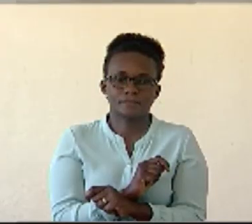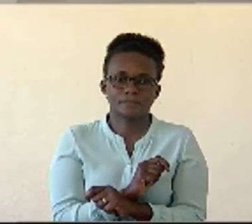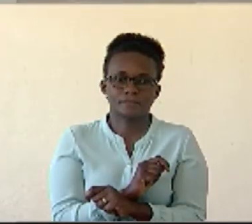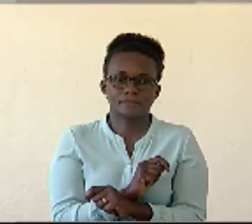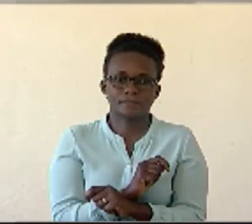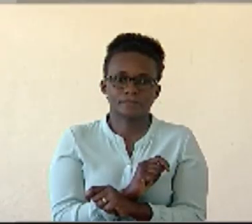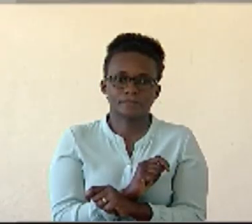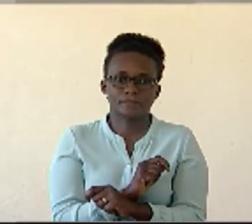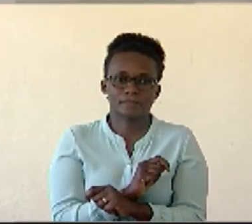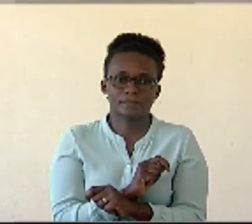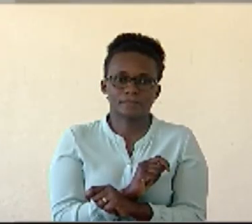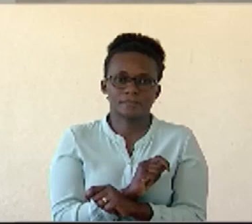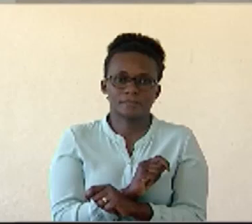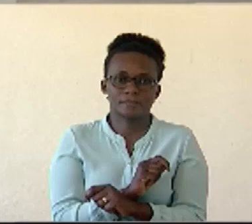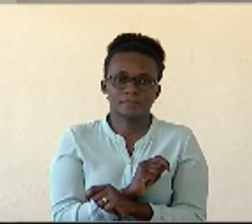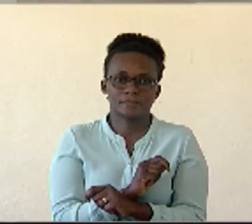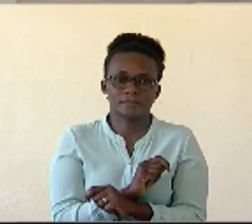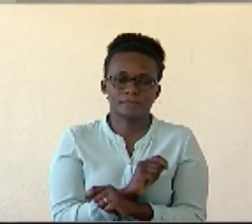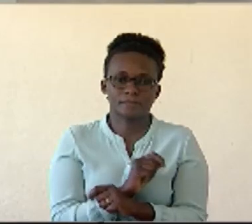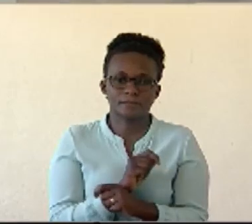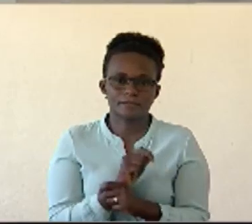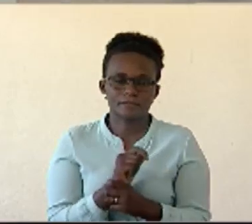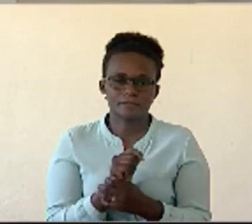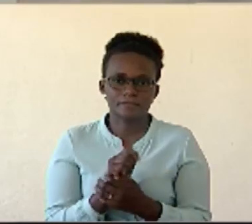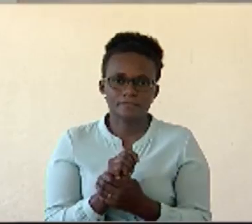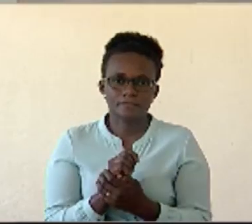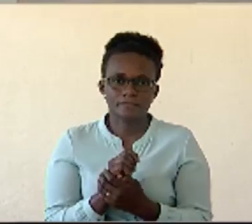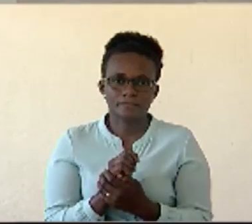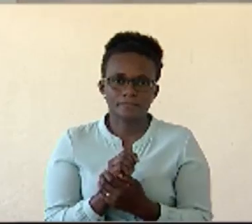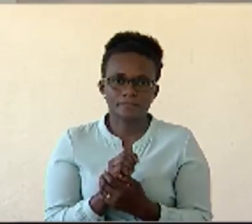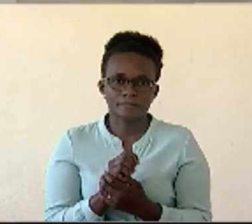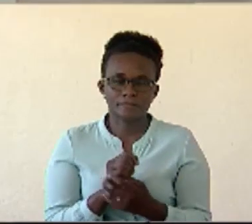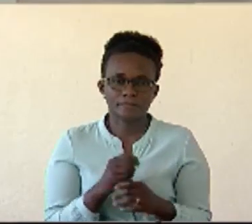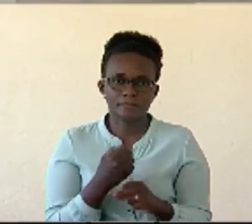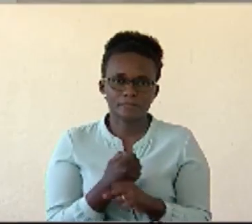These are same, they are all made up of the metal.